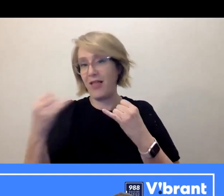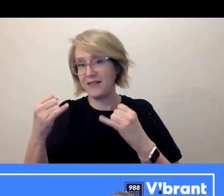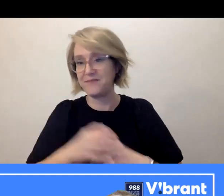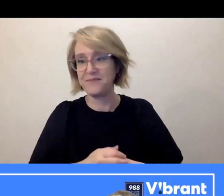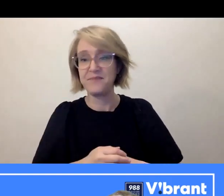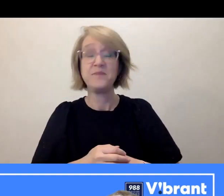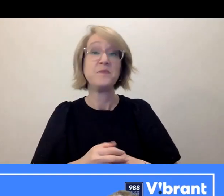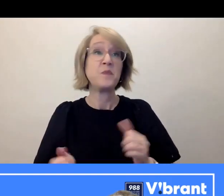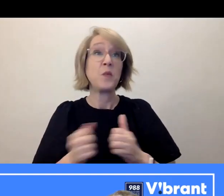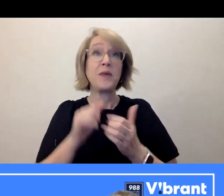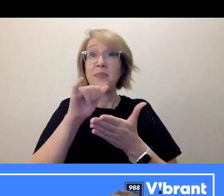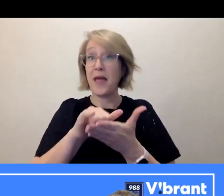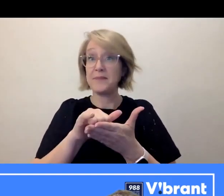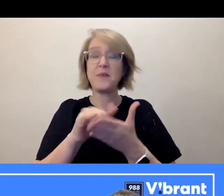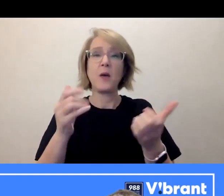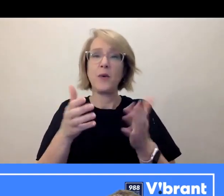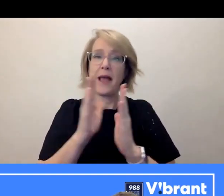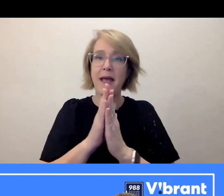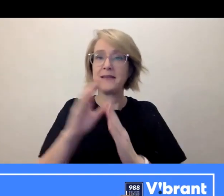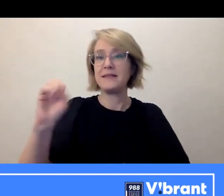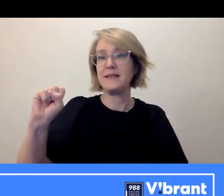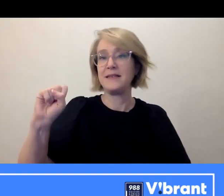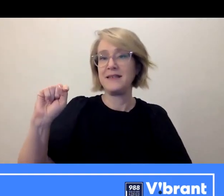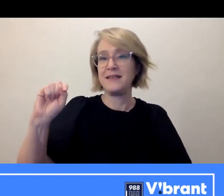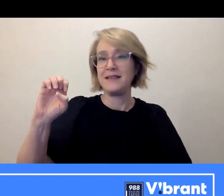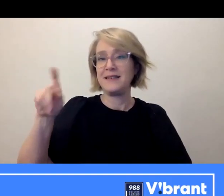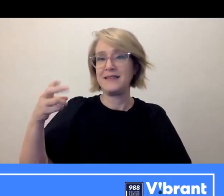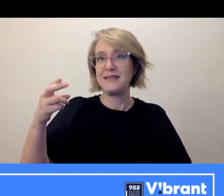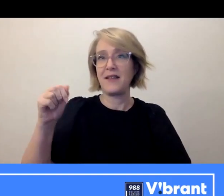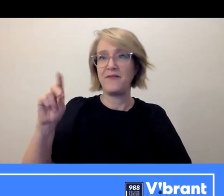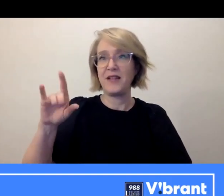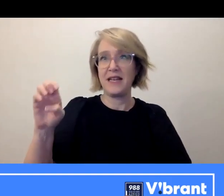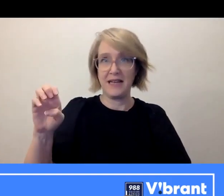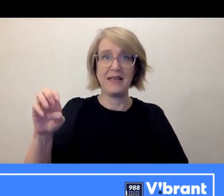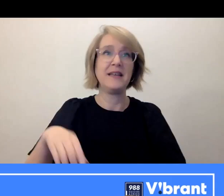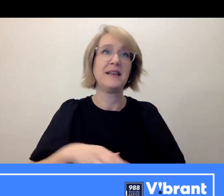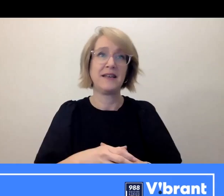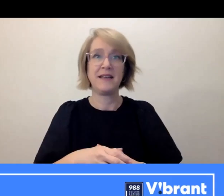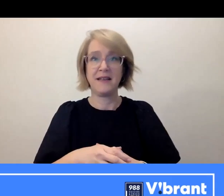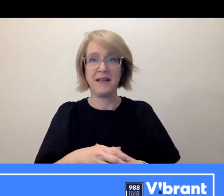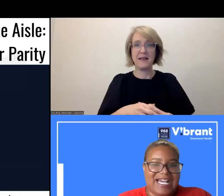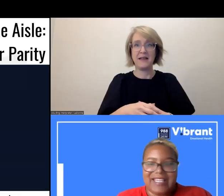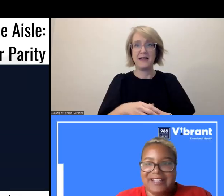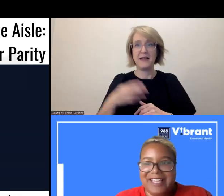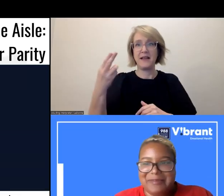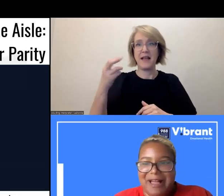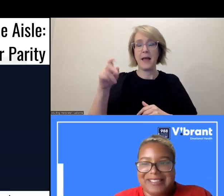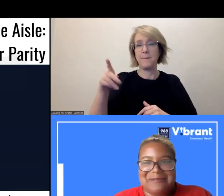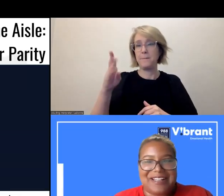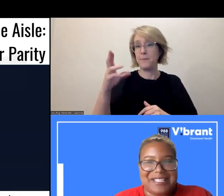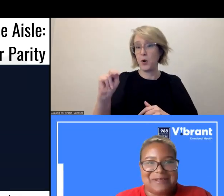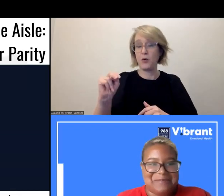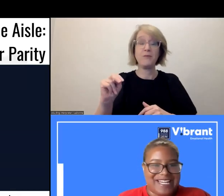with that, I'm going to bring in Stephanie Hepburn for our crisis talk segment. And again,